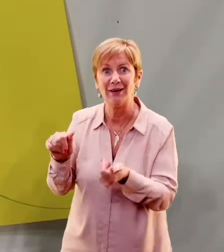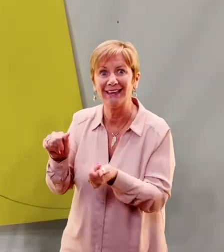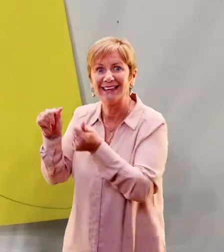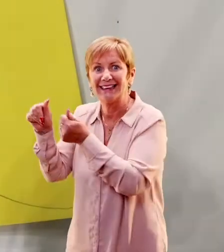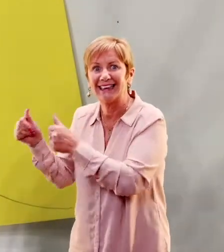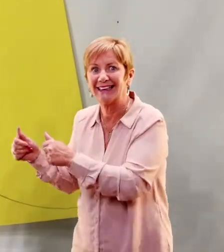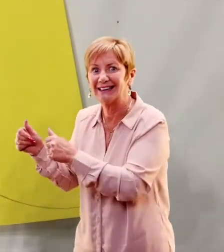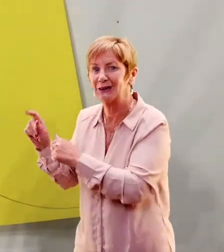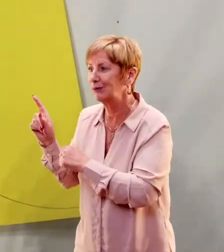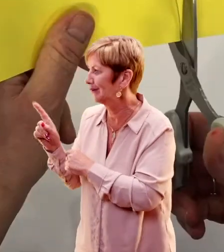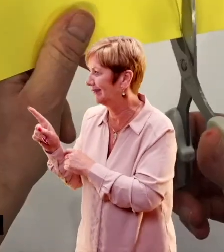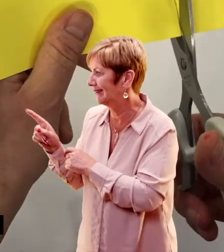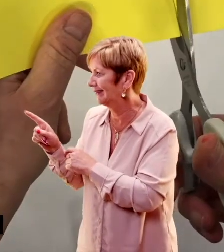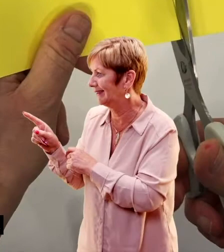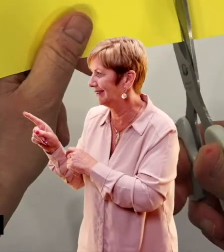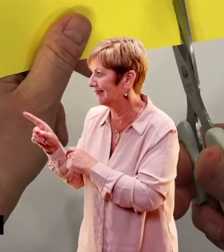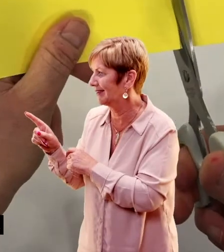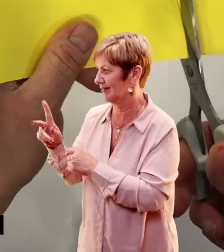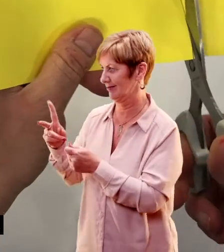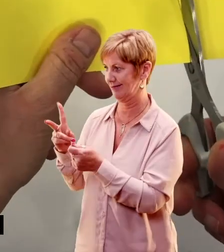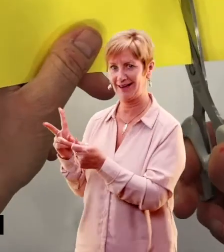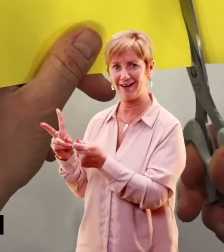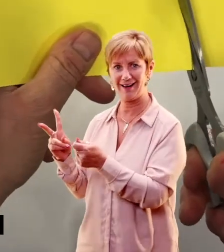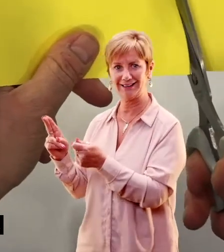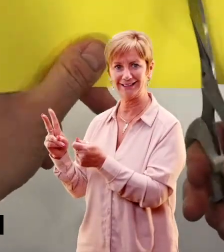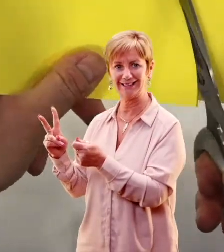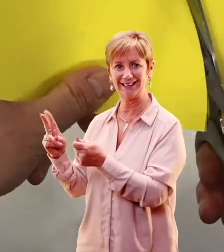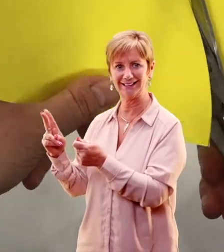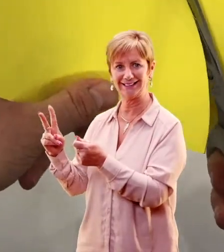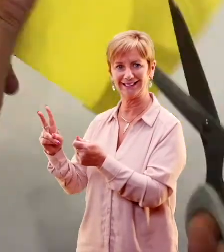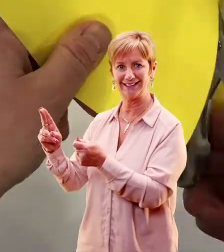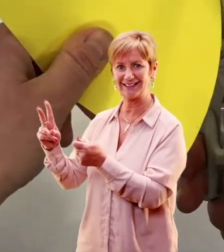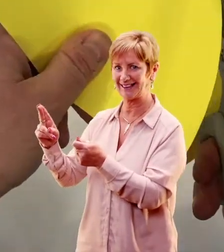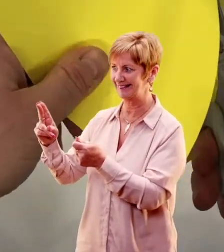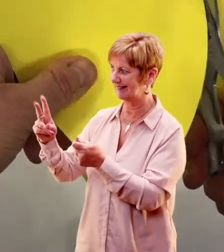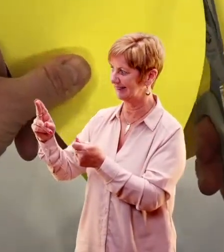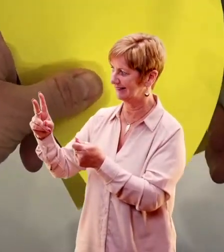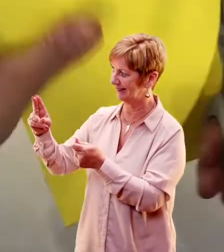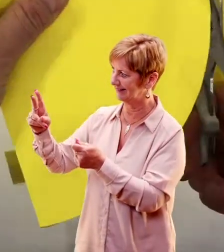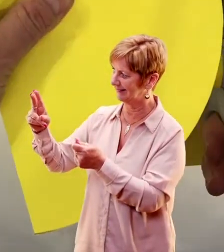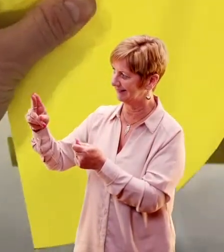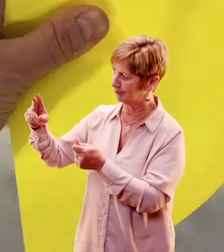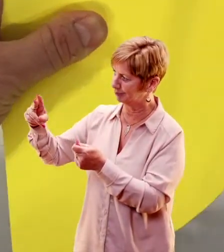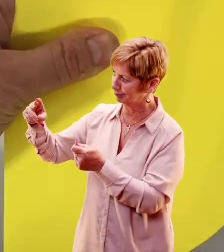There we have it. Then cut out your semicircle.